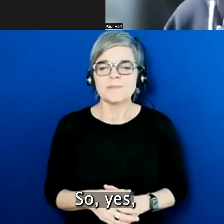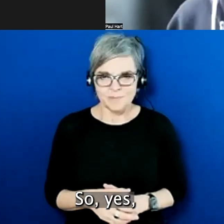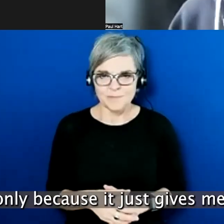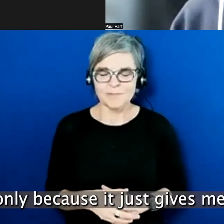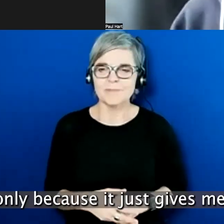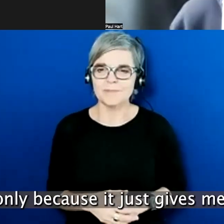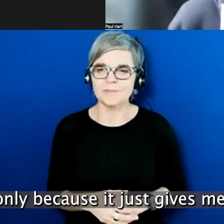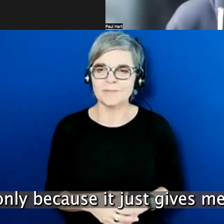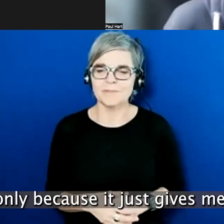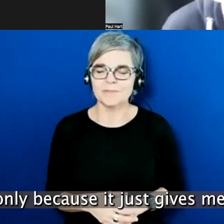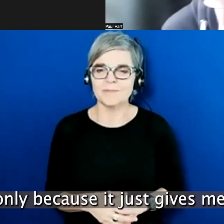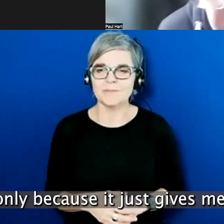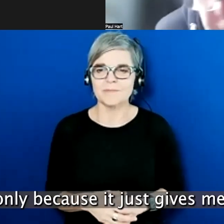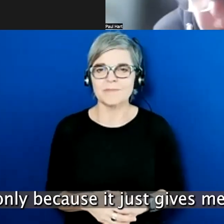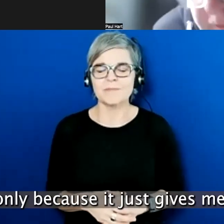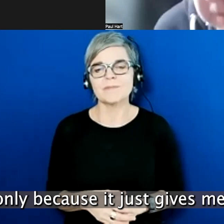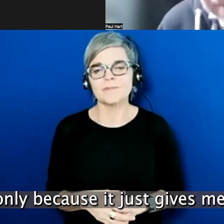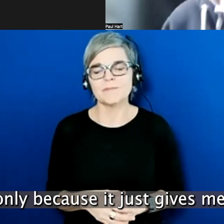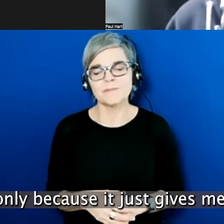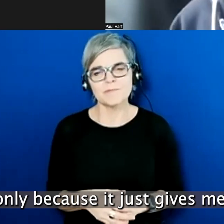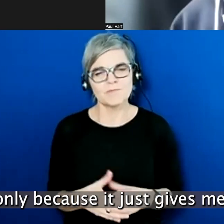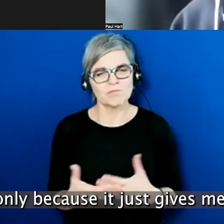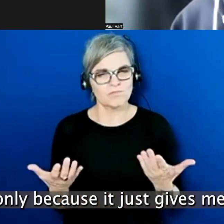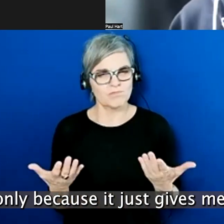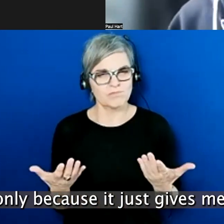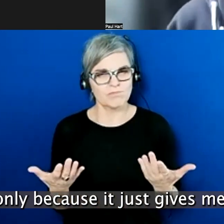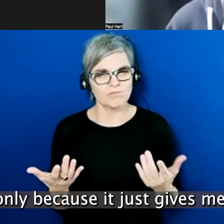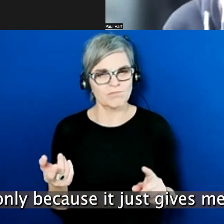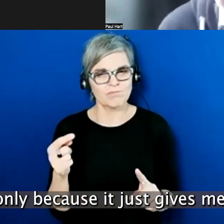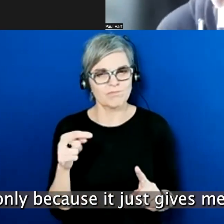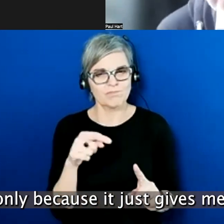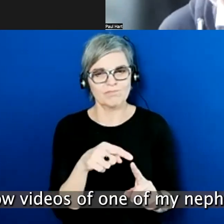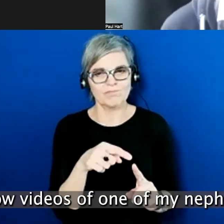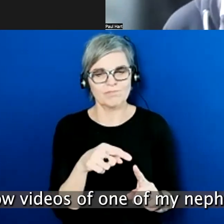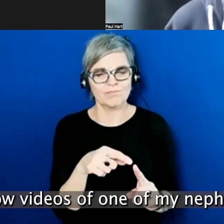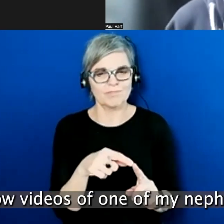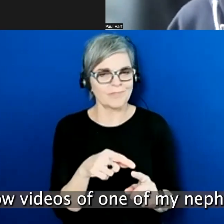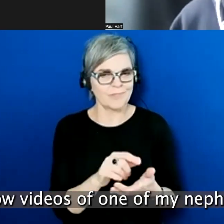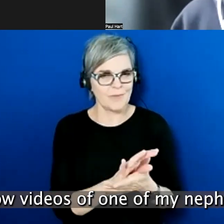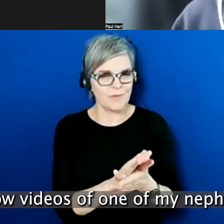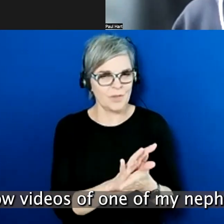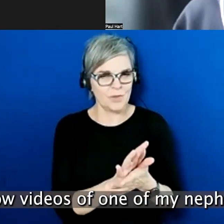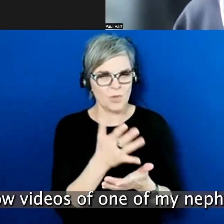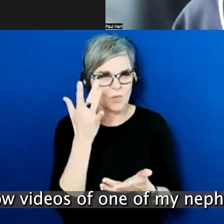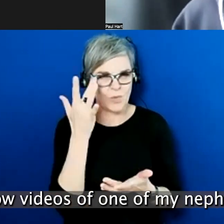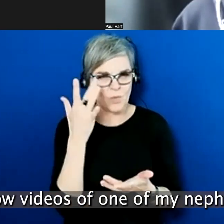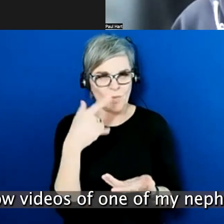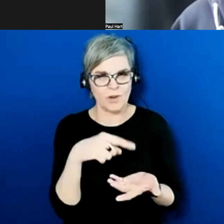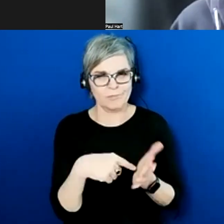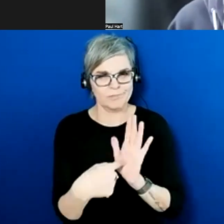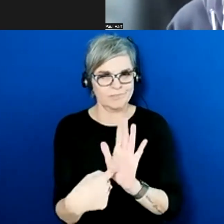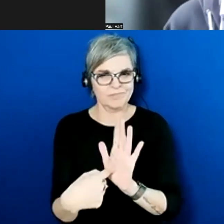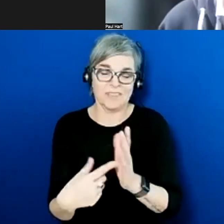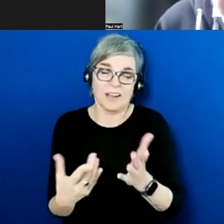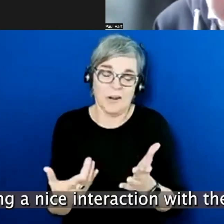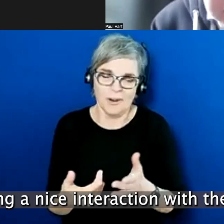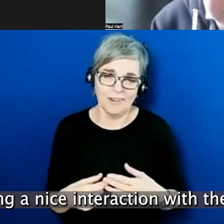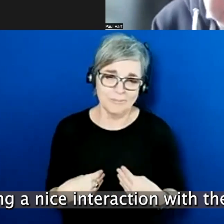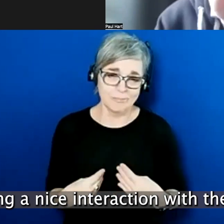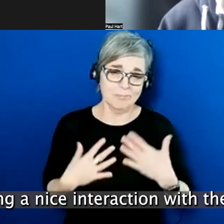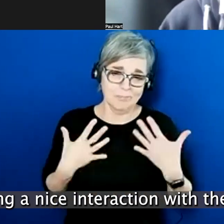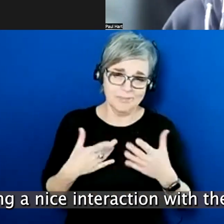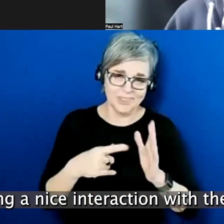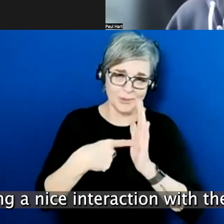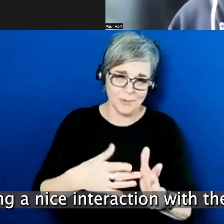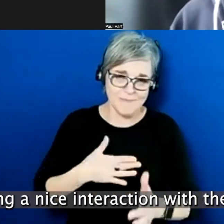So yes, I show that only because it just gives me an excuse to show videos of one of my nephews and having